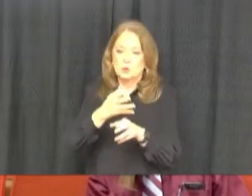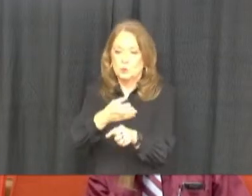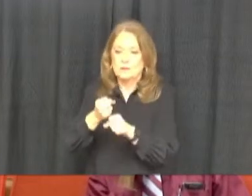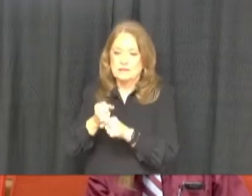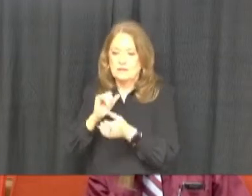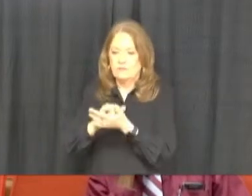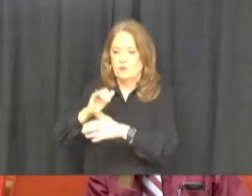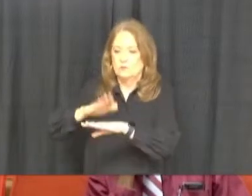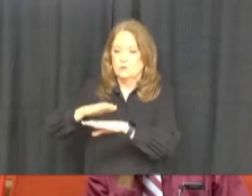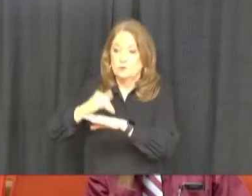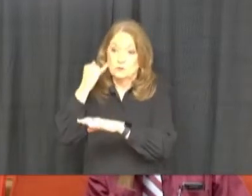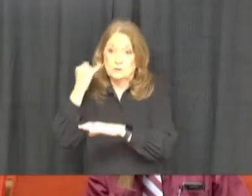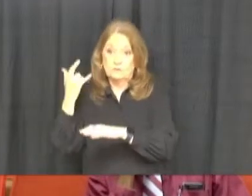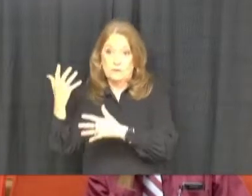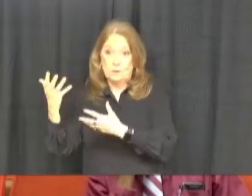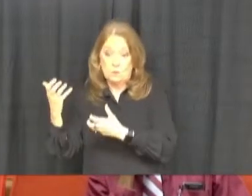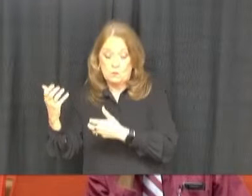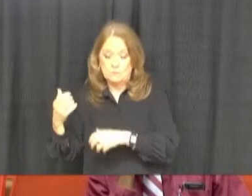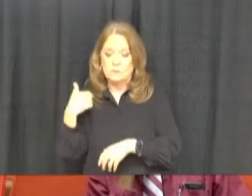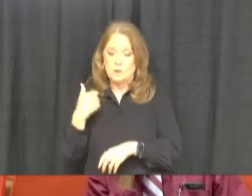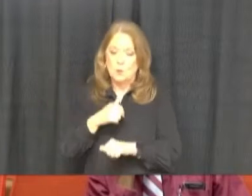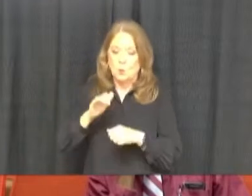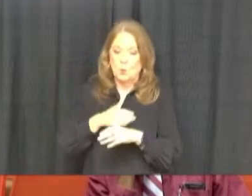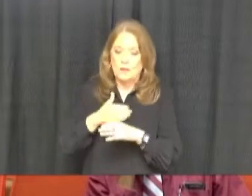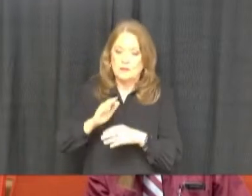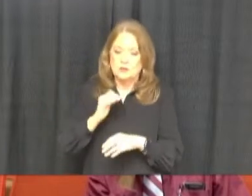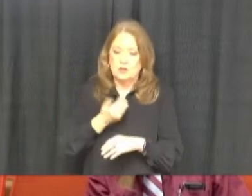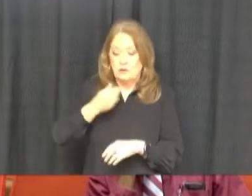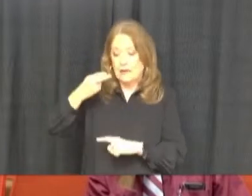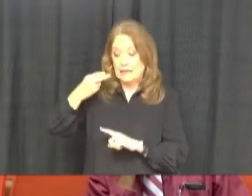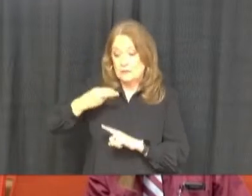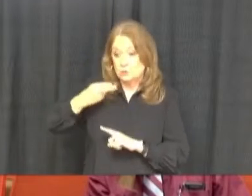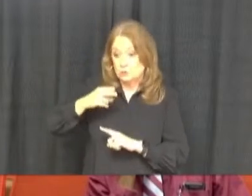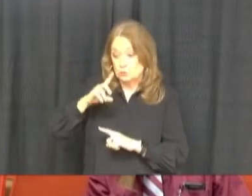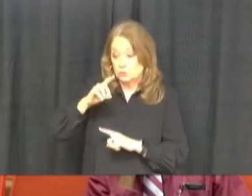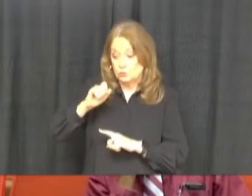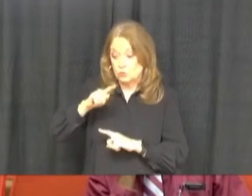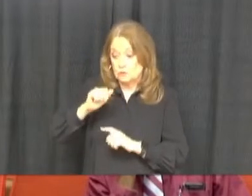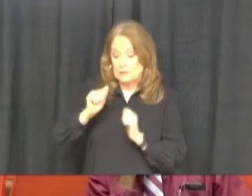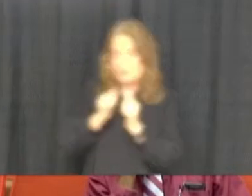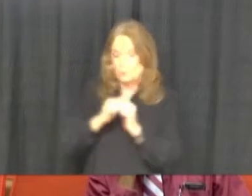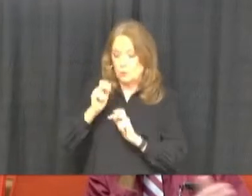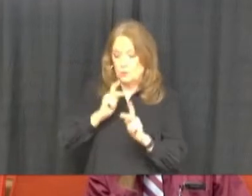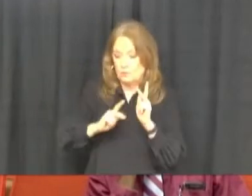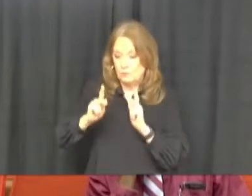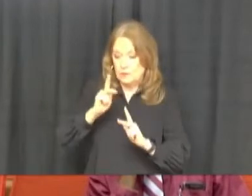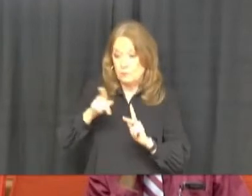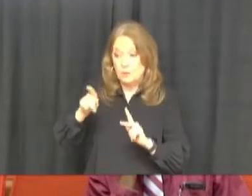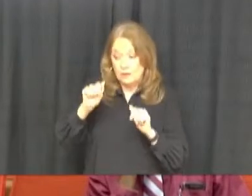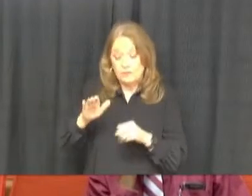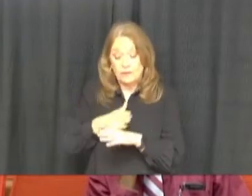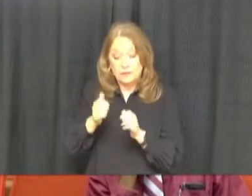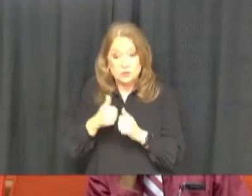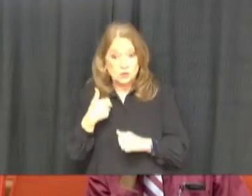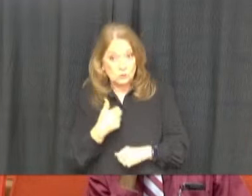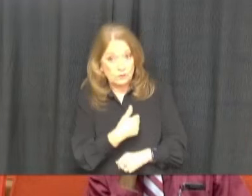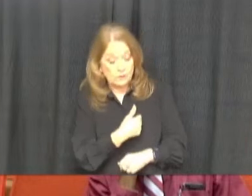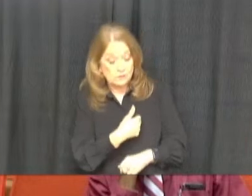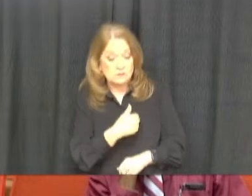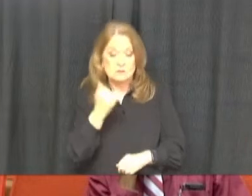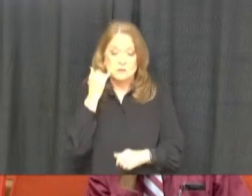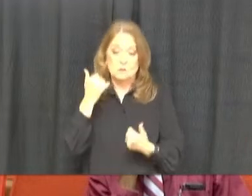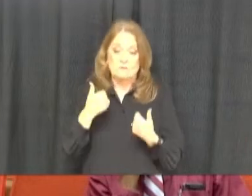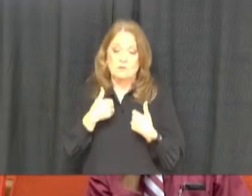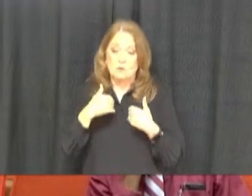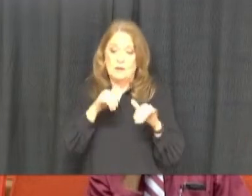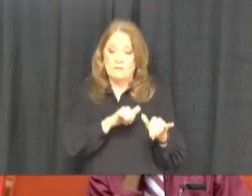those alerts that they choose. We can share our historical data with people, and they can share with us. So if you have the